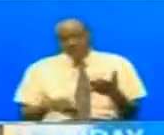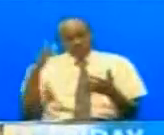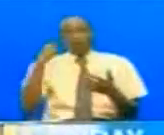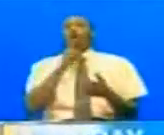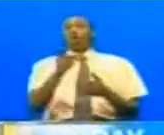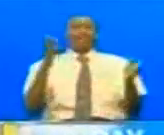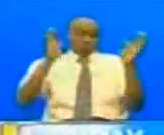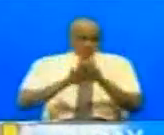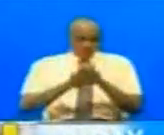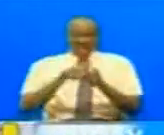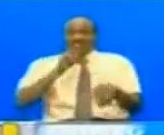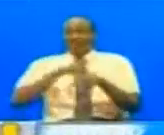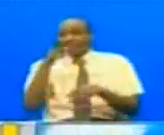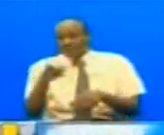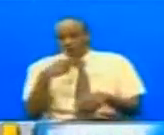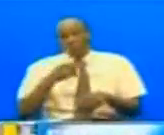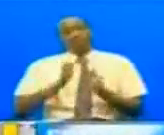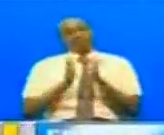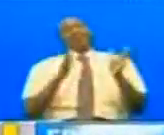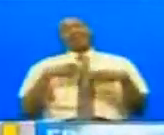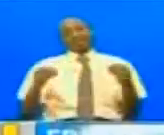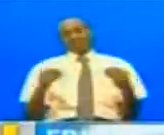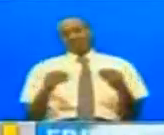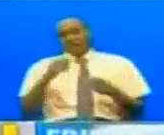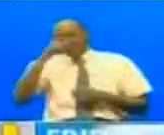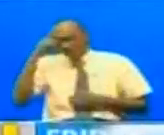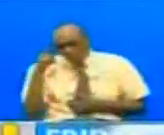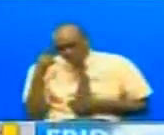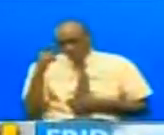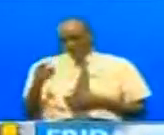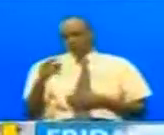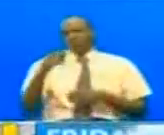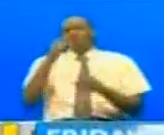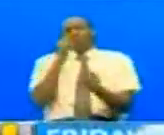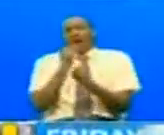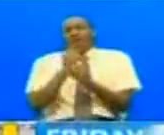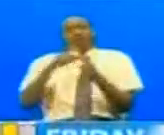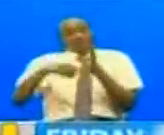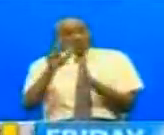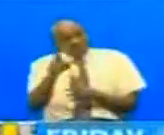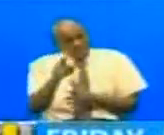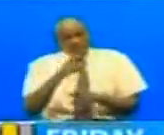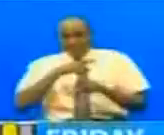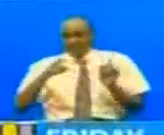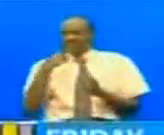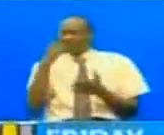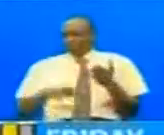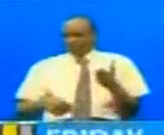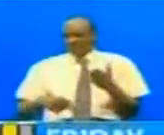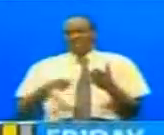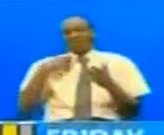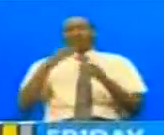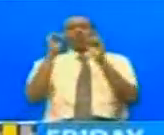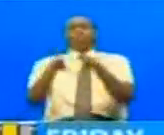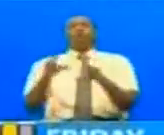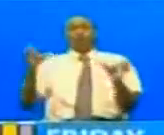order issued this time by Public Health, not because of the internal functions of the factory, but over claims of dumping